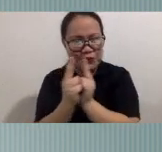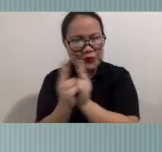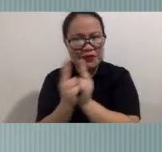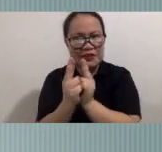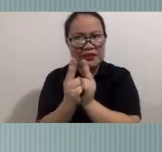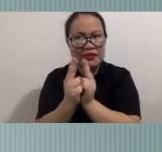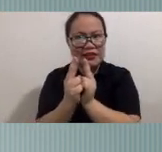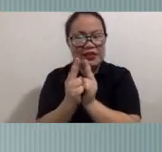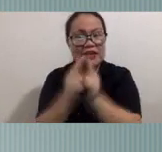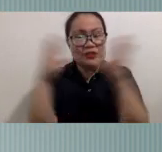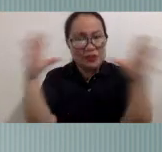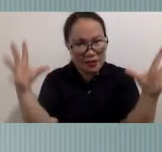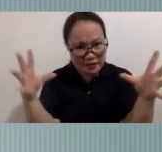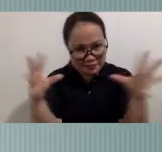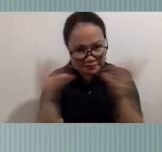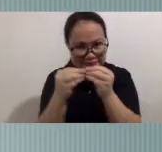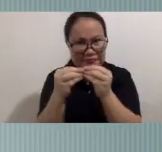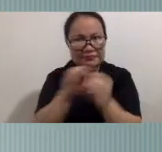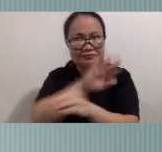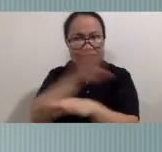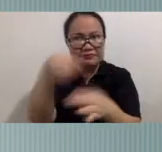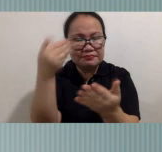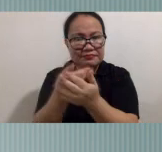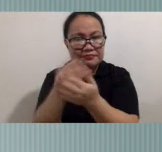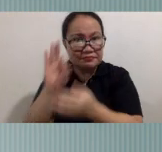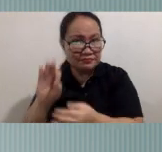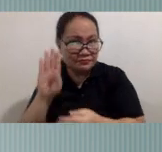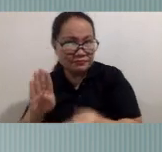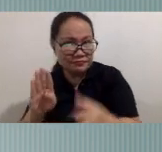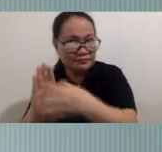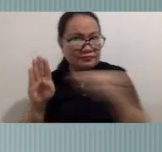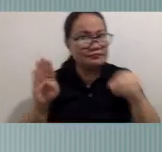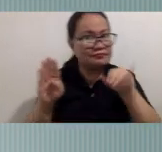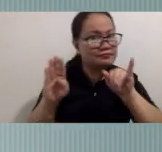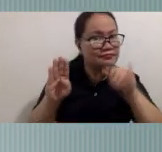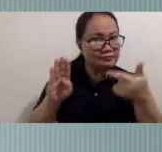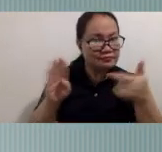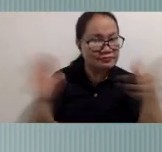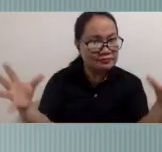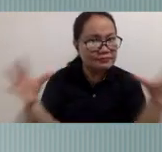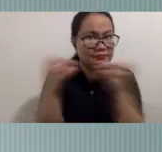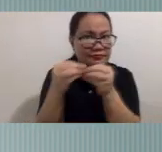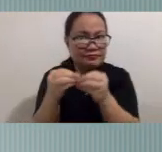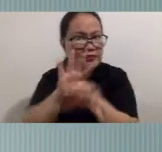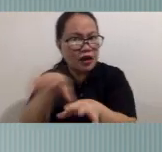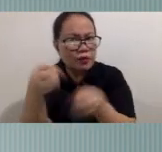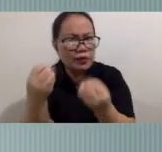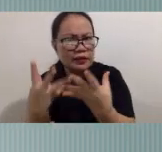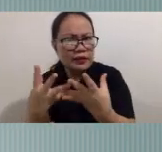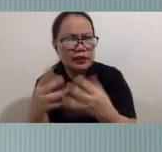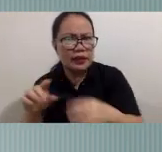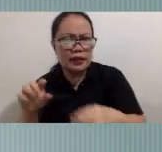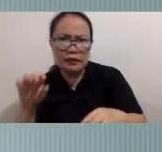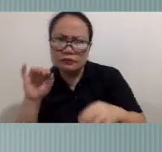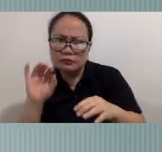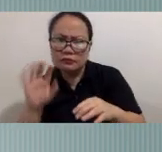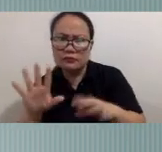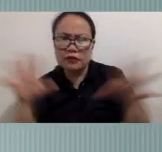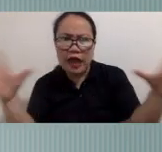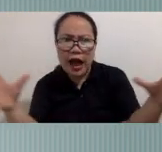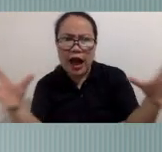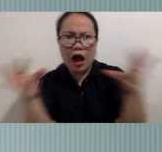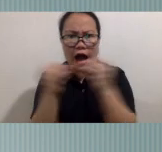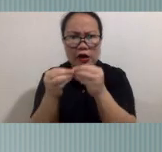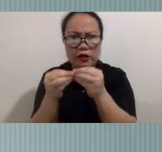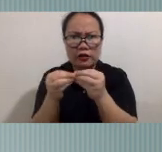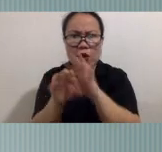union. So, pagsasamahin natin lahat ng elements ni Facebook at ni Instagram. So we